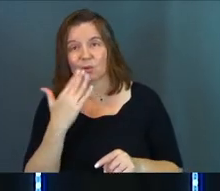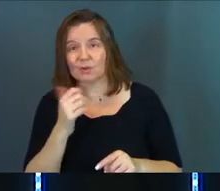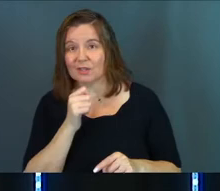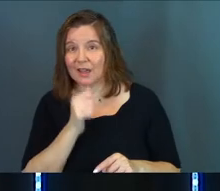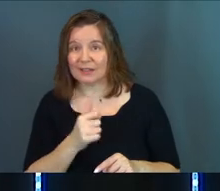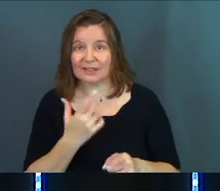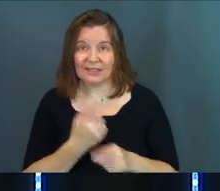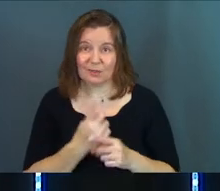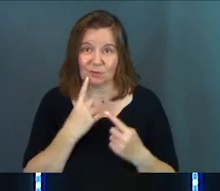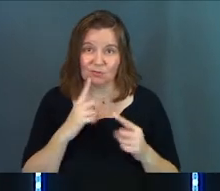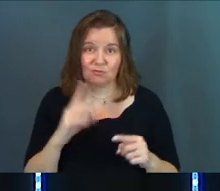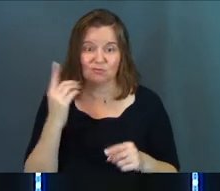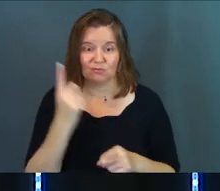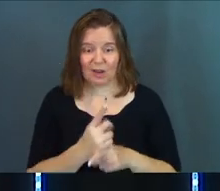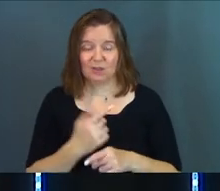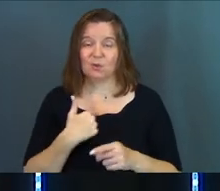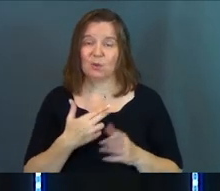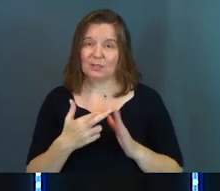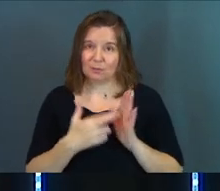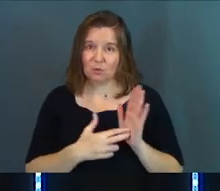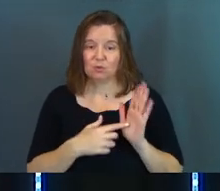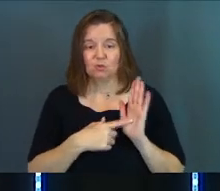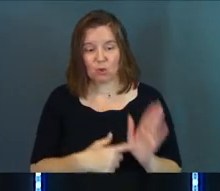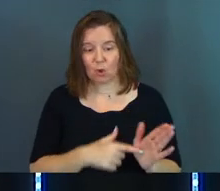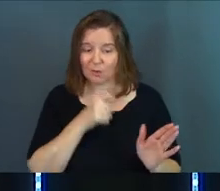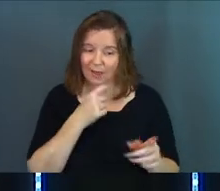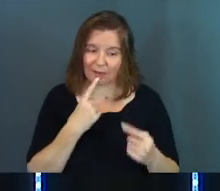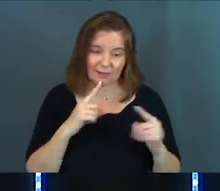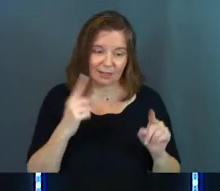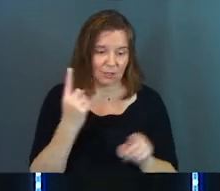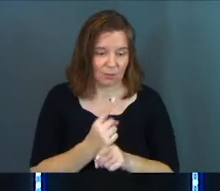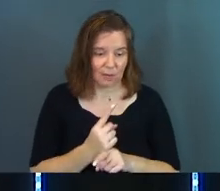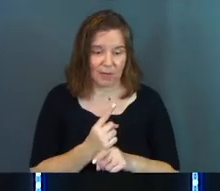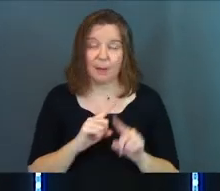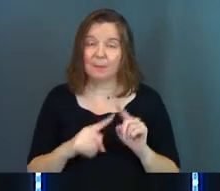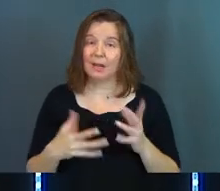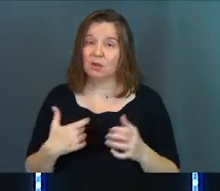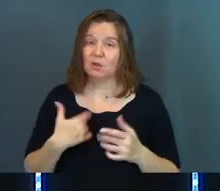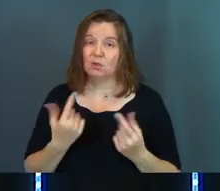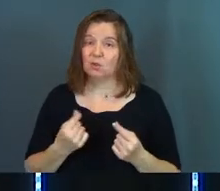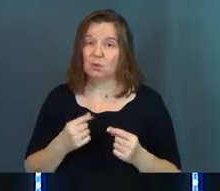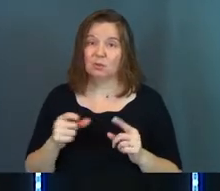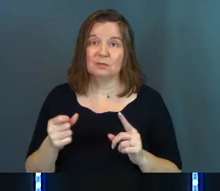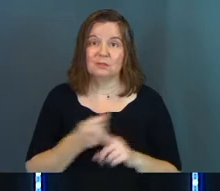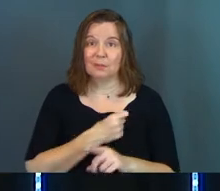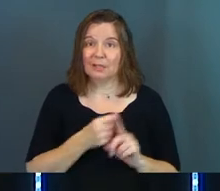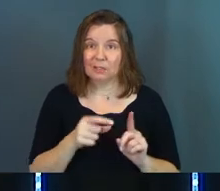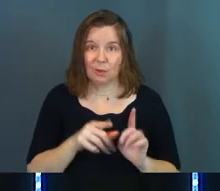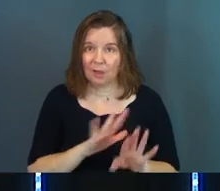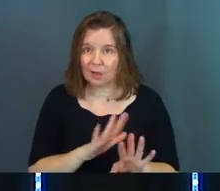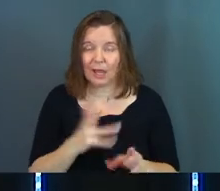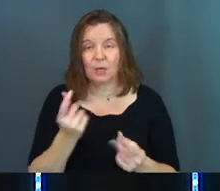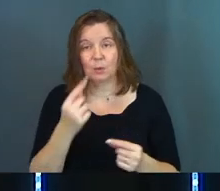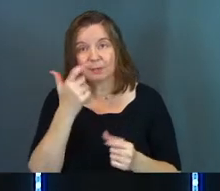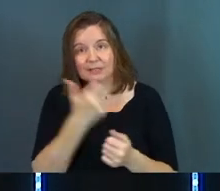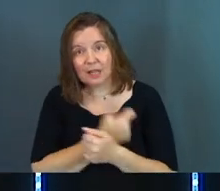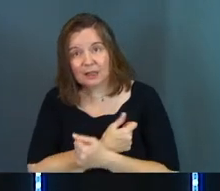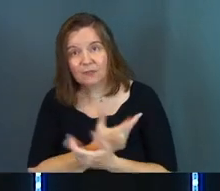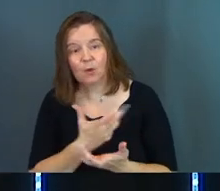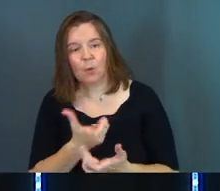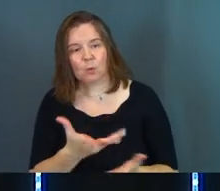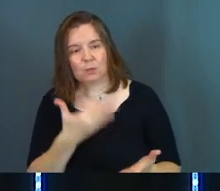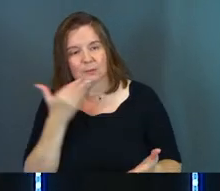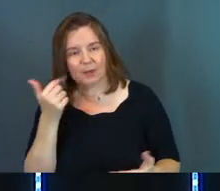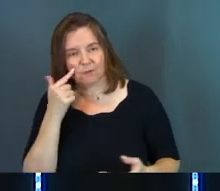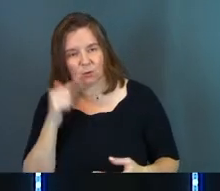not going to get this right. So here's some guidelines to show you you're not going to get this right. But I don't just do it to beat you down. I do it because I love you and I want what's best